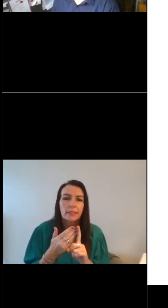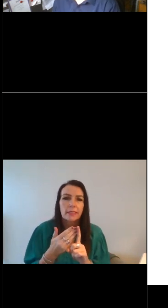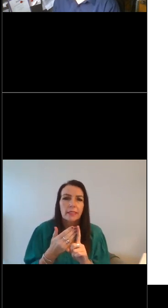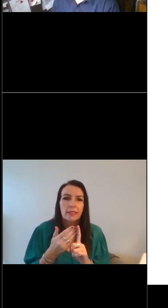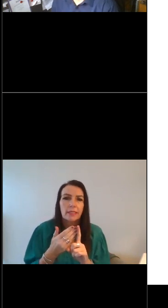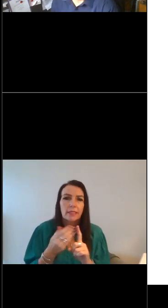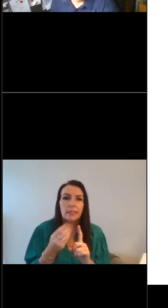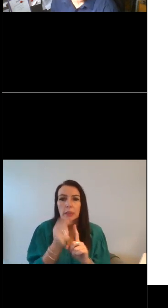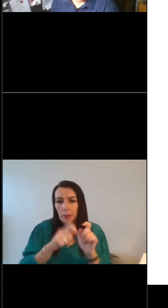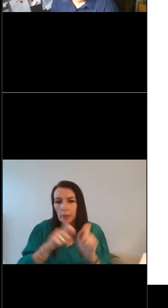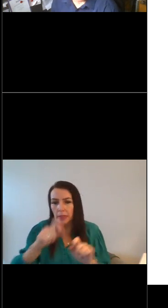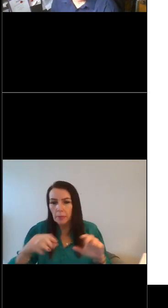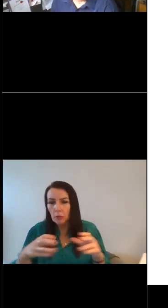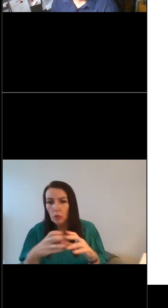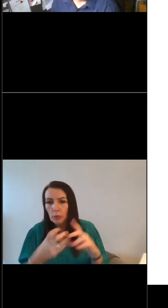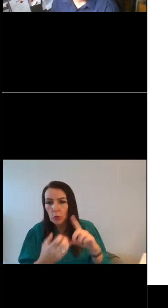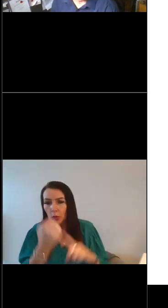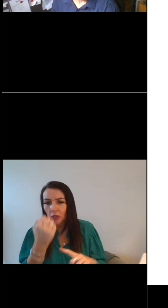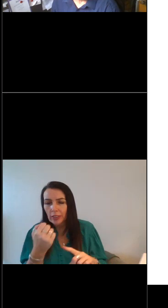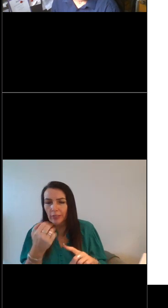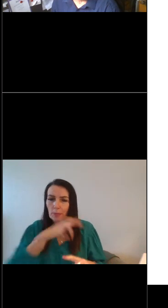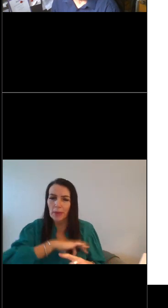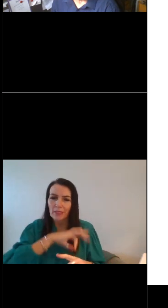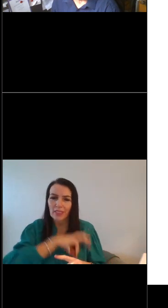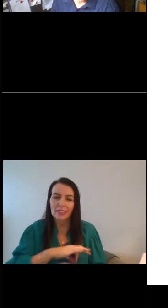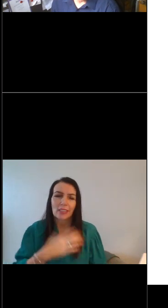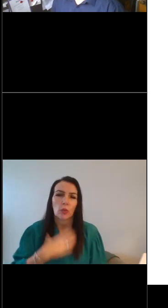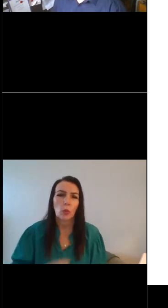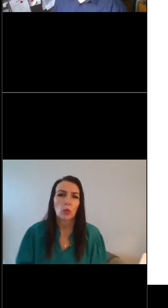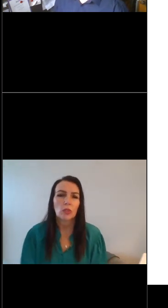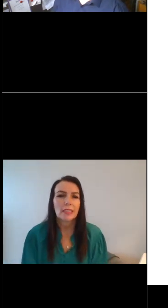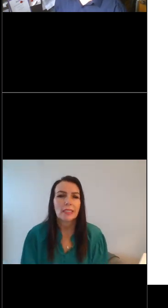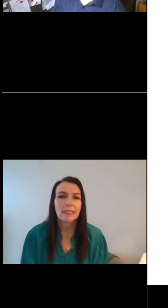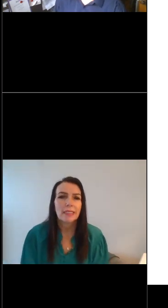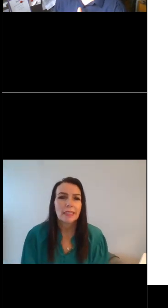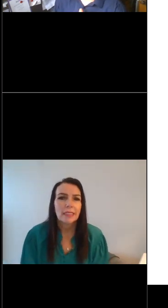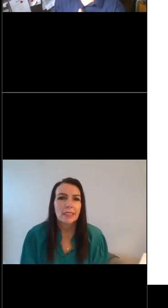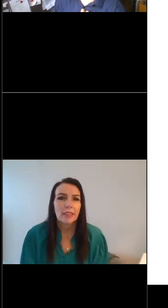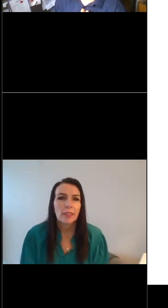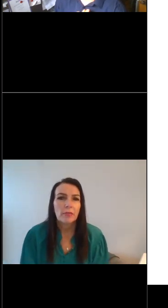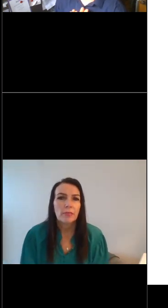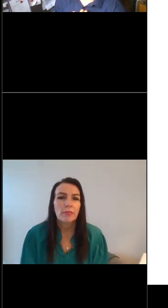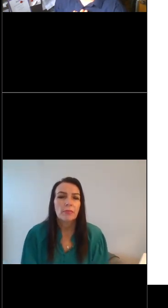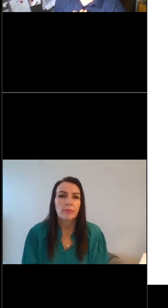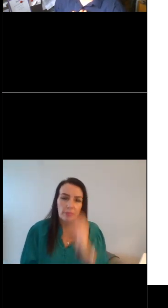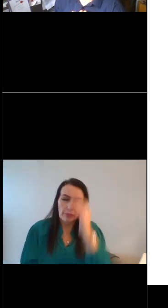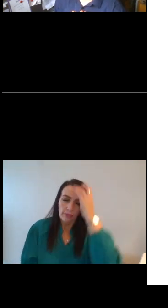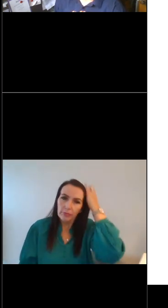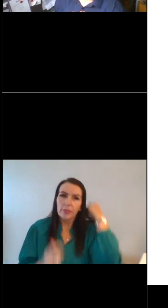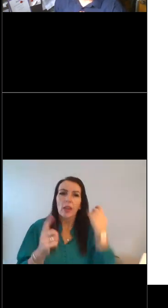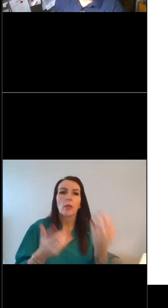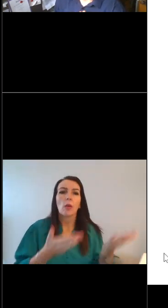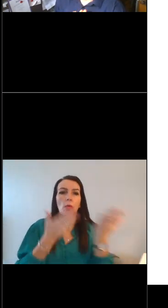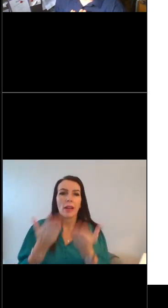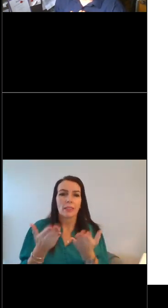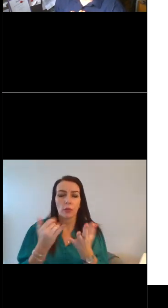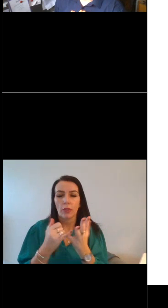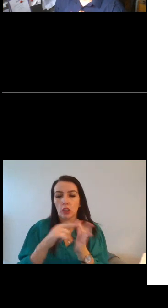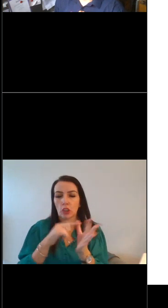certain customer groups to achieve the maximum benefit that you want to achieve. So at that point, I'm going to pass over to